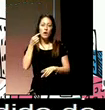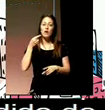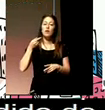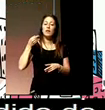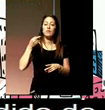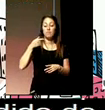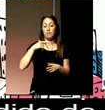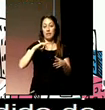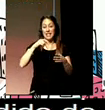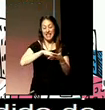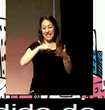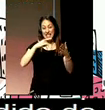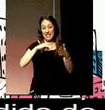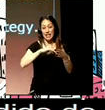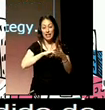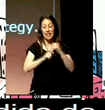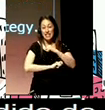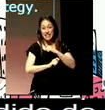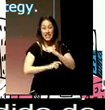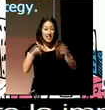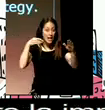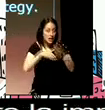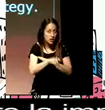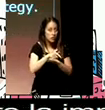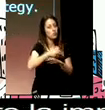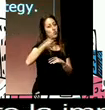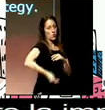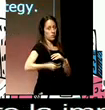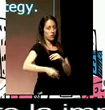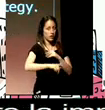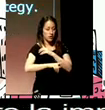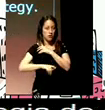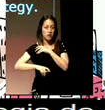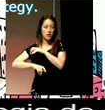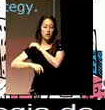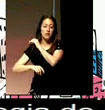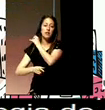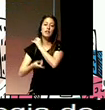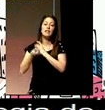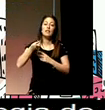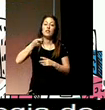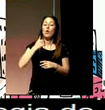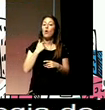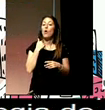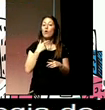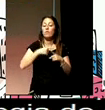doing an access audit and conservation plan in tandem so that the two specialist areas worked very